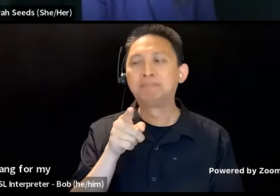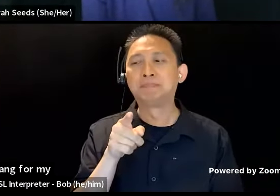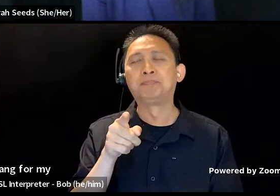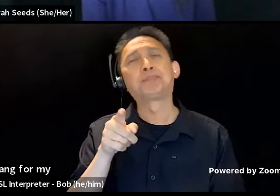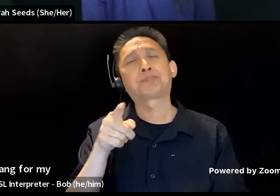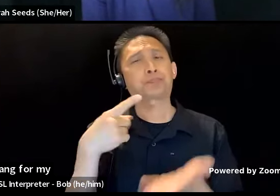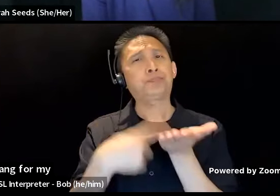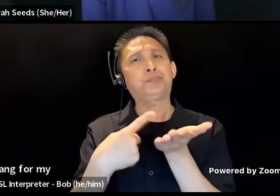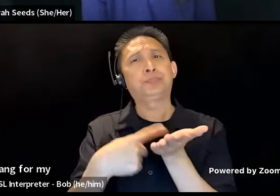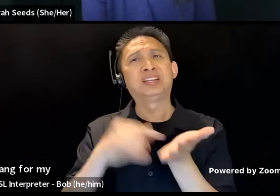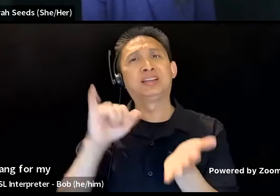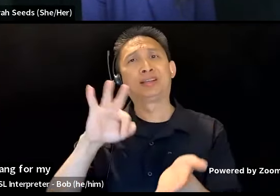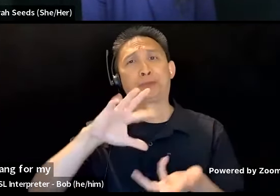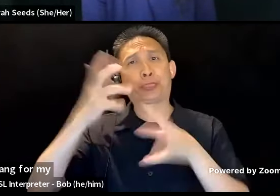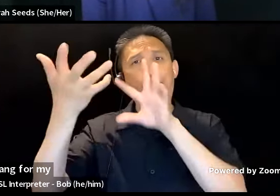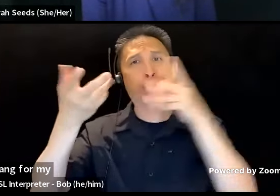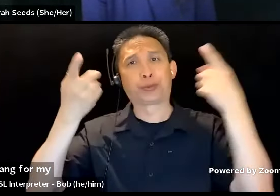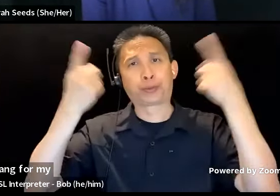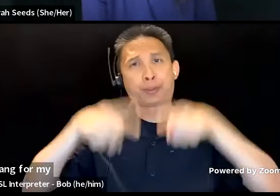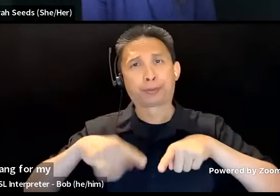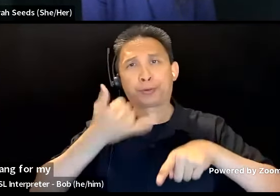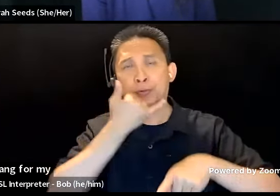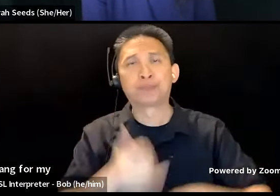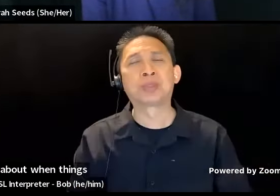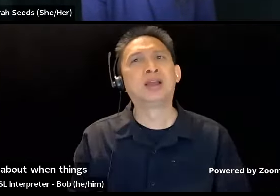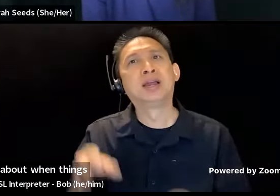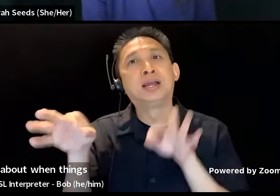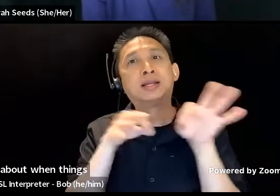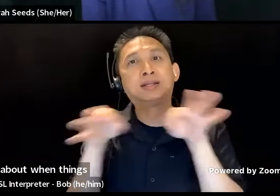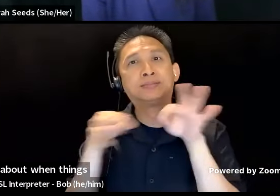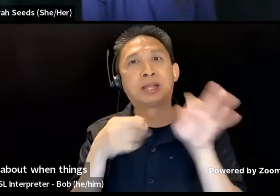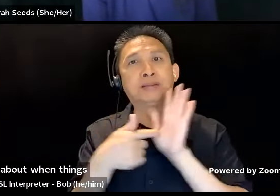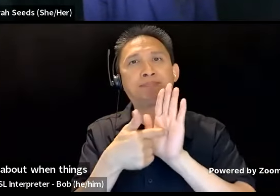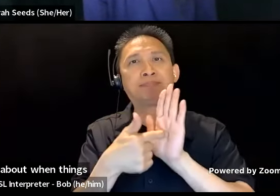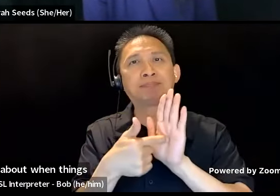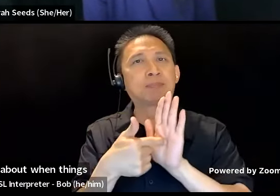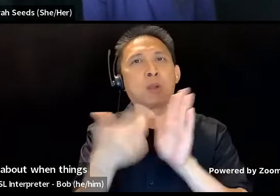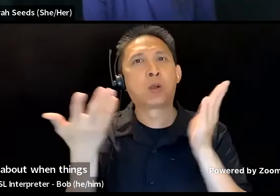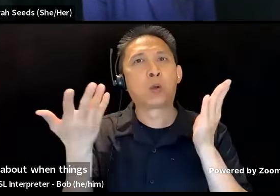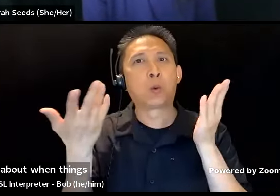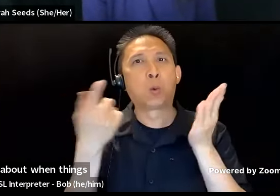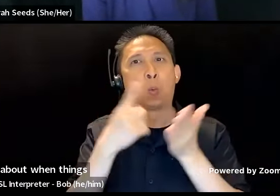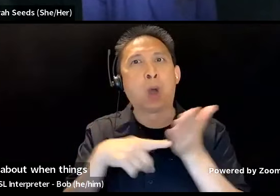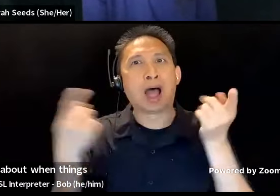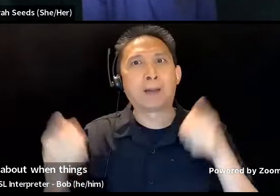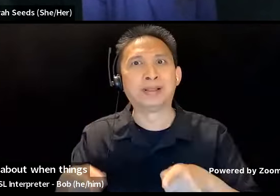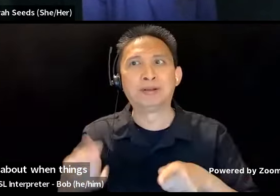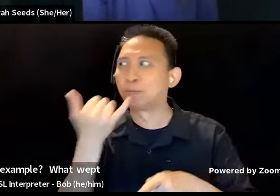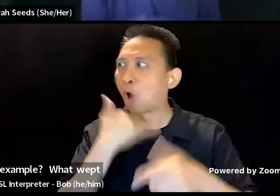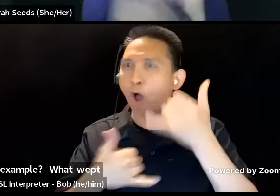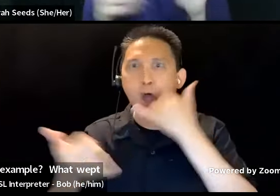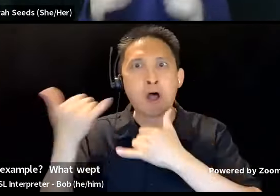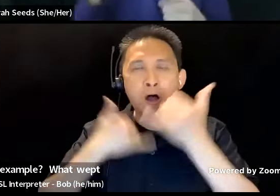us an example of like what went wrong, something that went wrong, and what you did to pivot and to like keep things